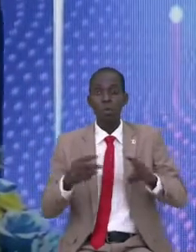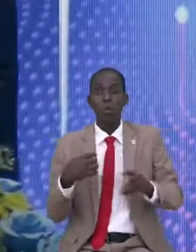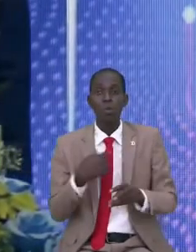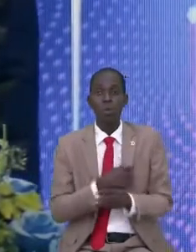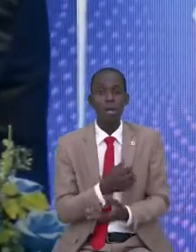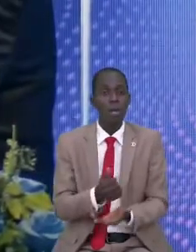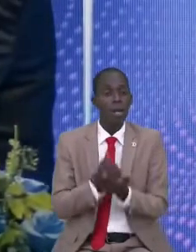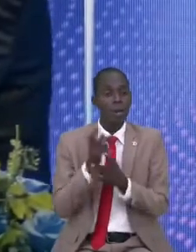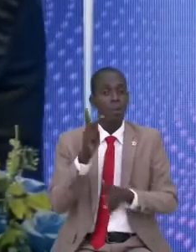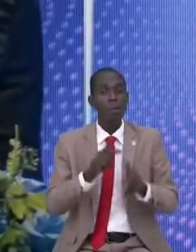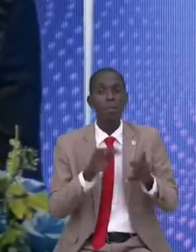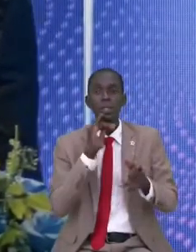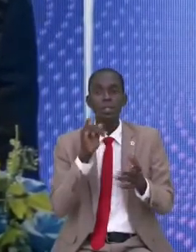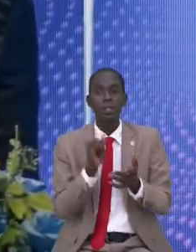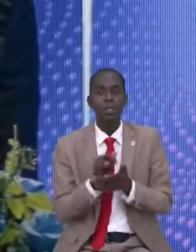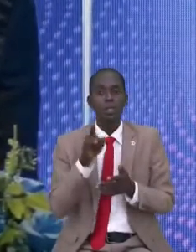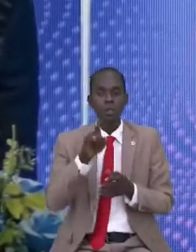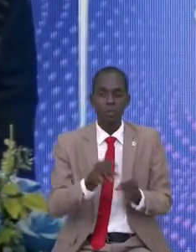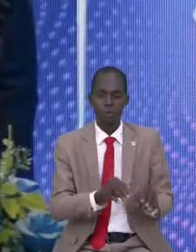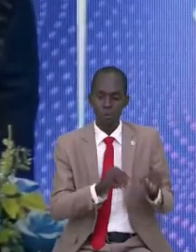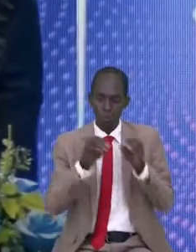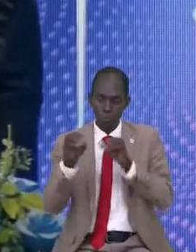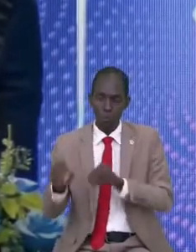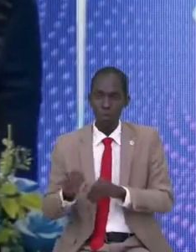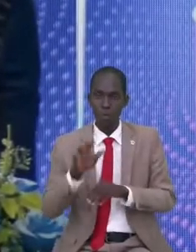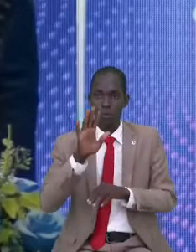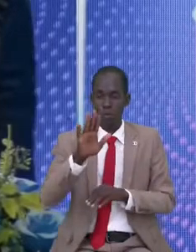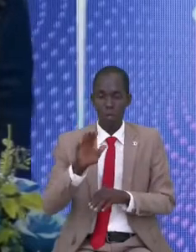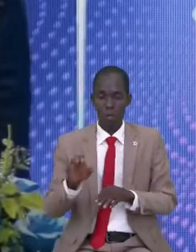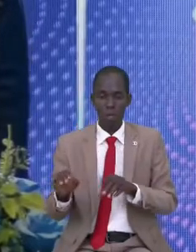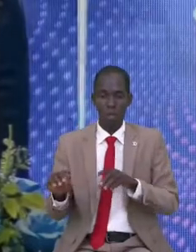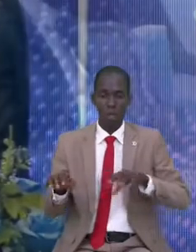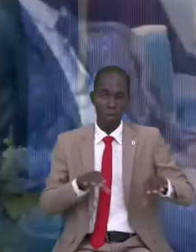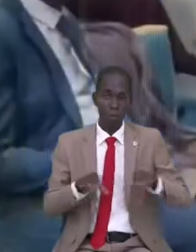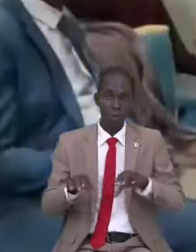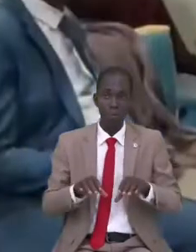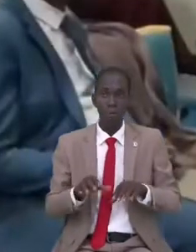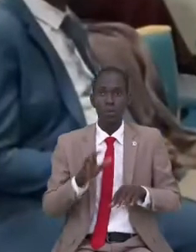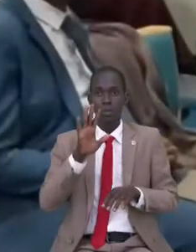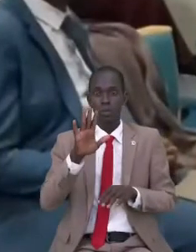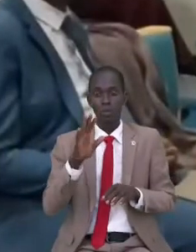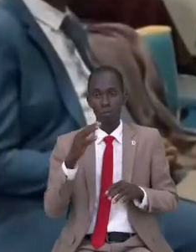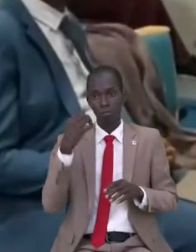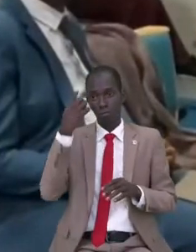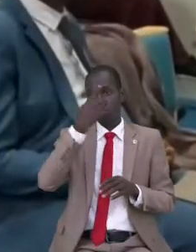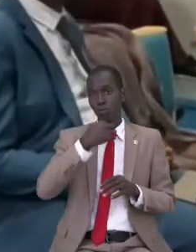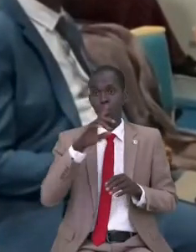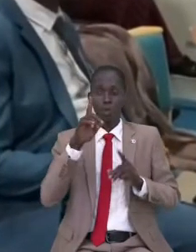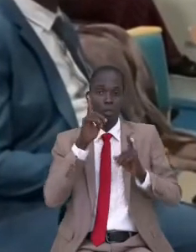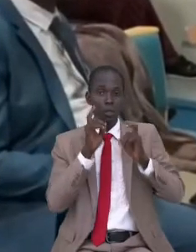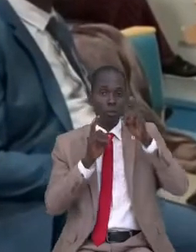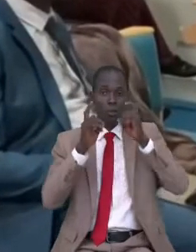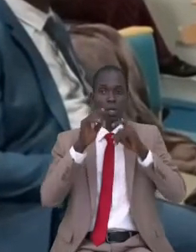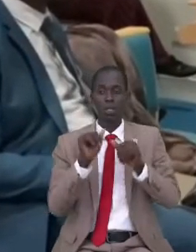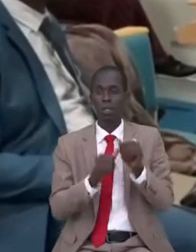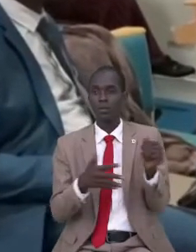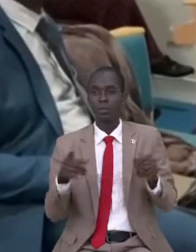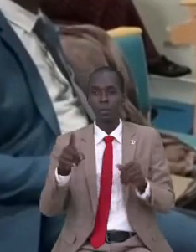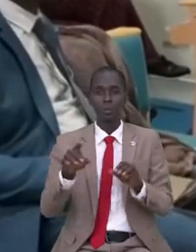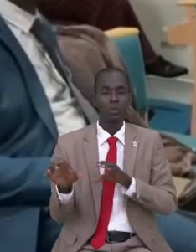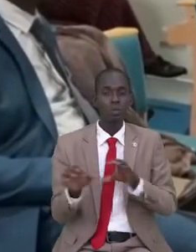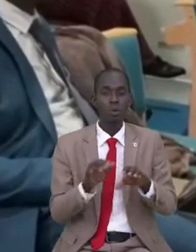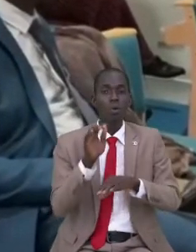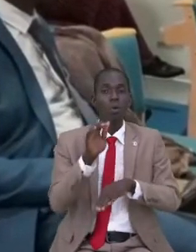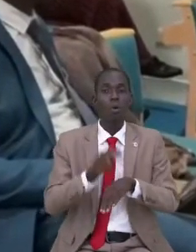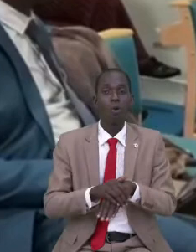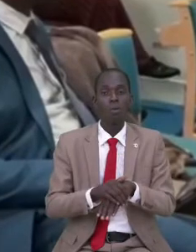you base your action, you base your appearance, and you base everything you do